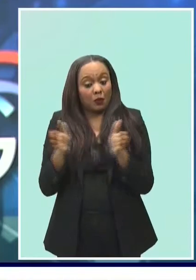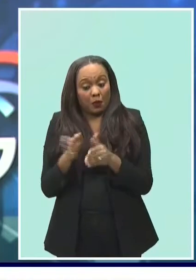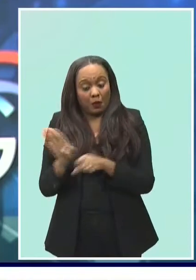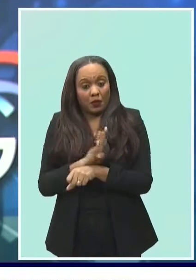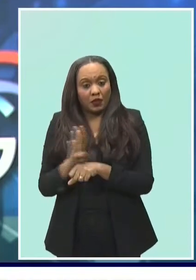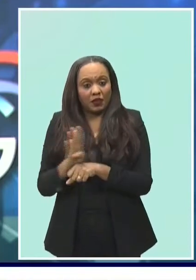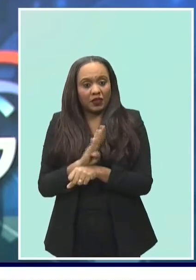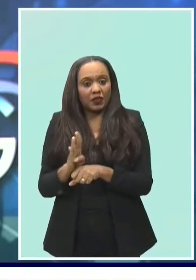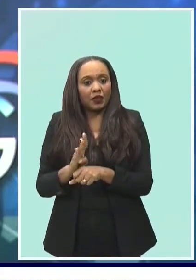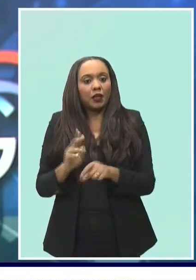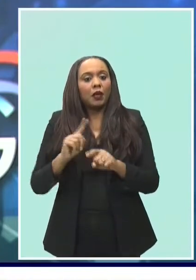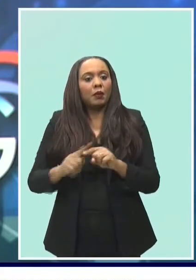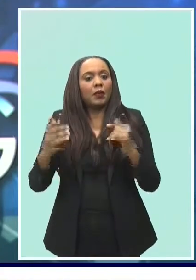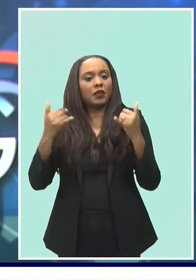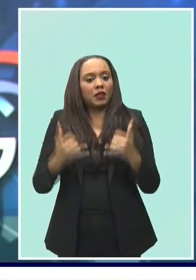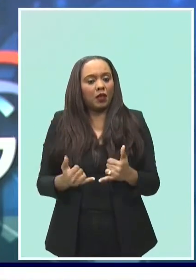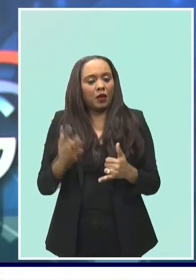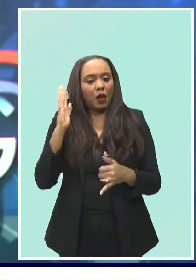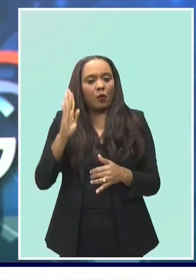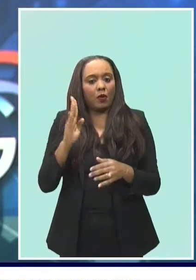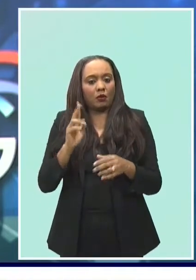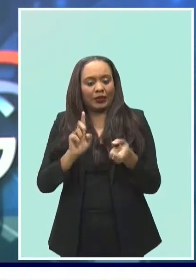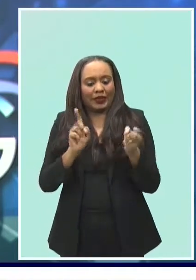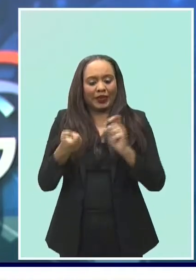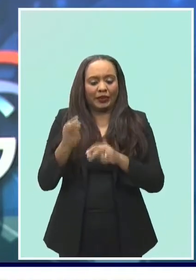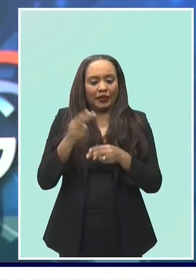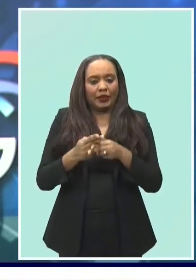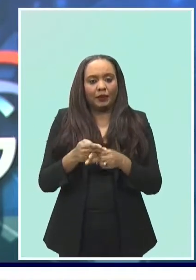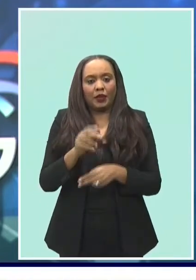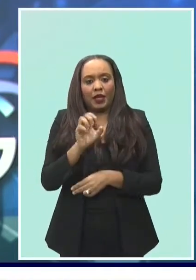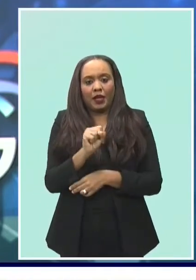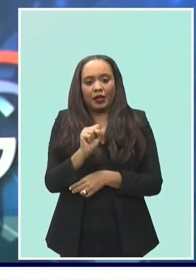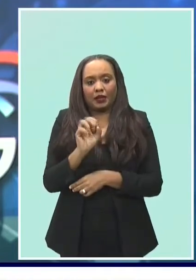National SBDC Network, as it's now known, will